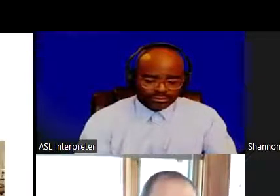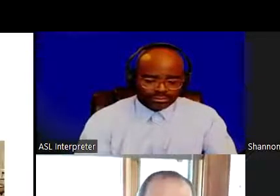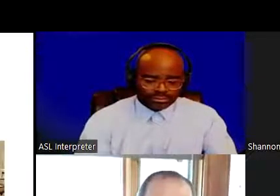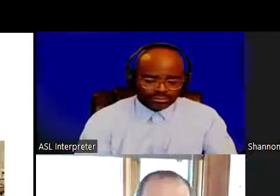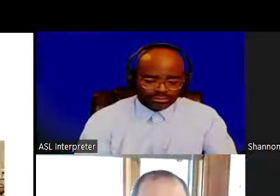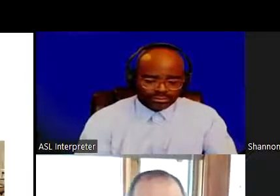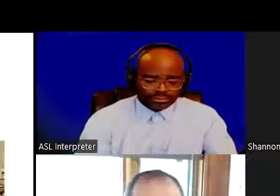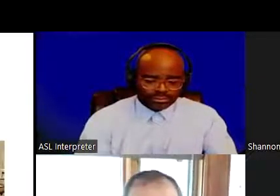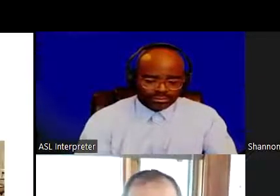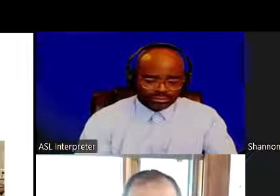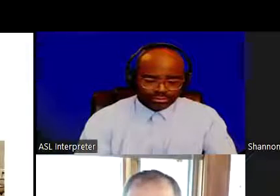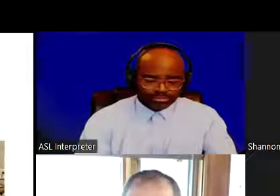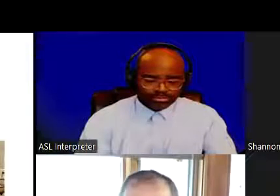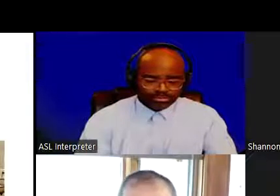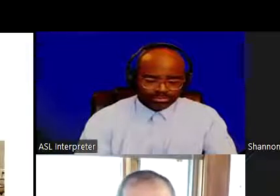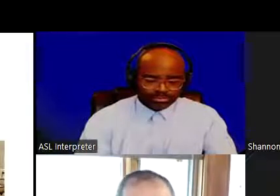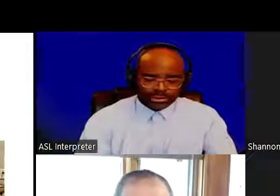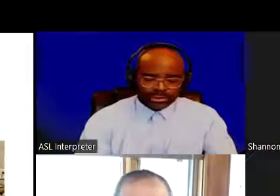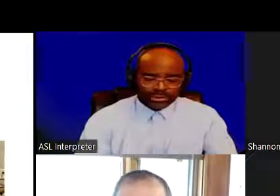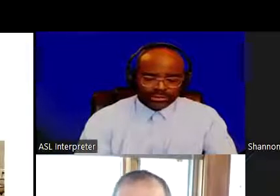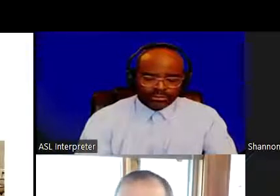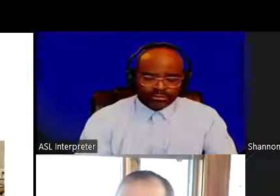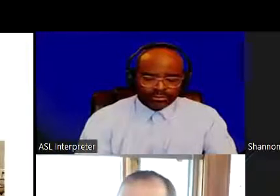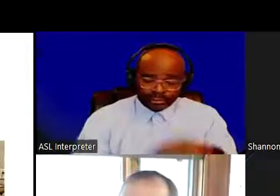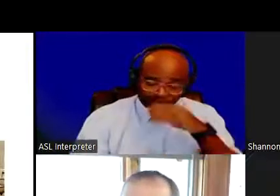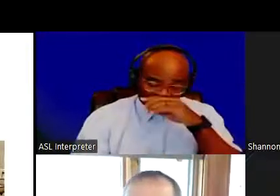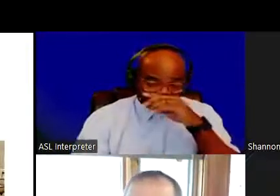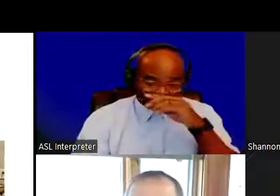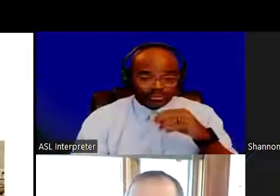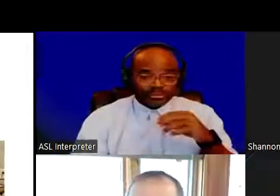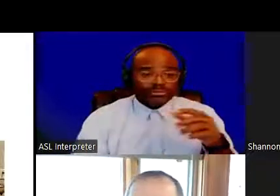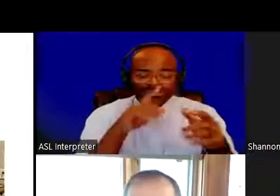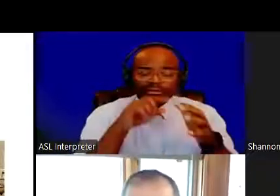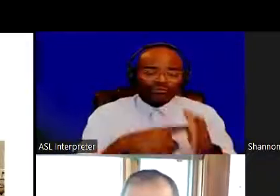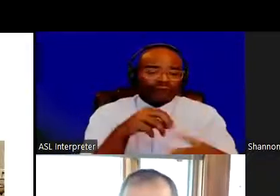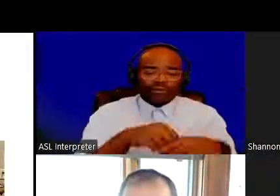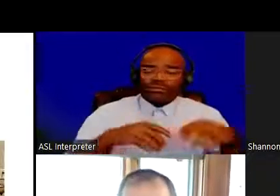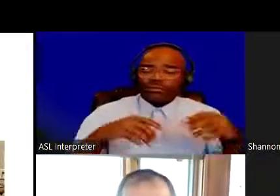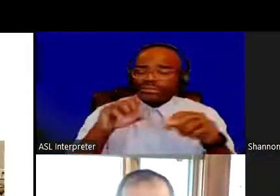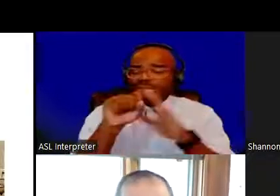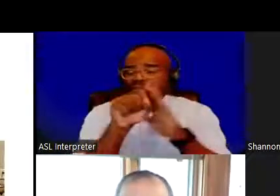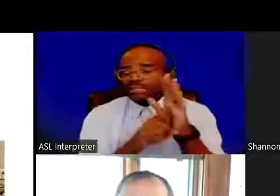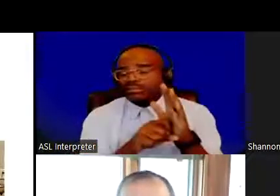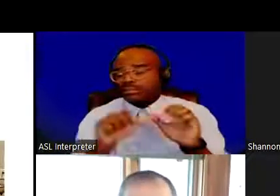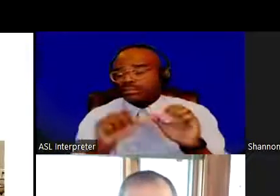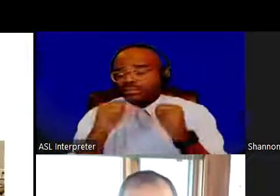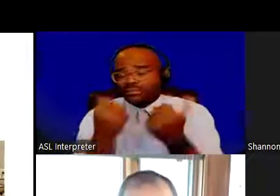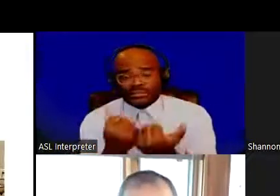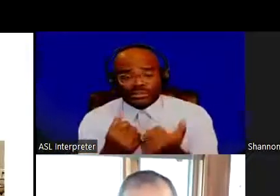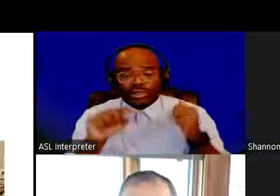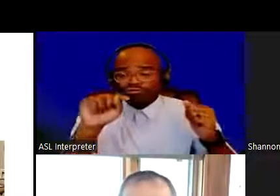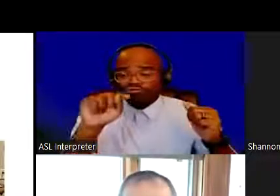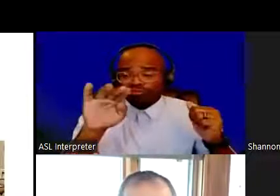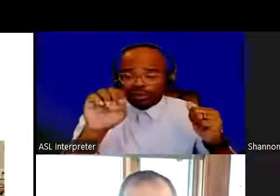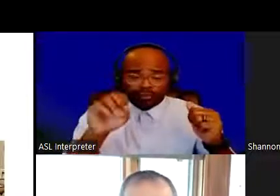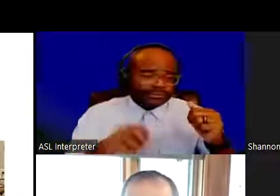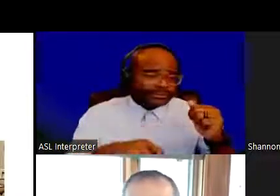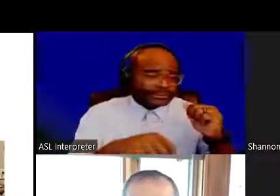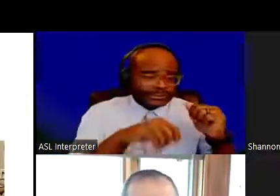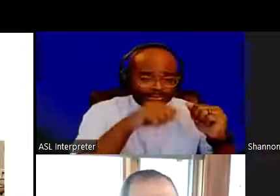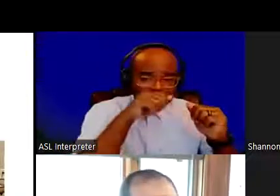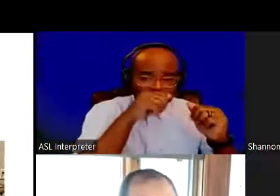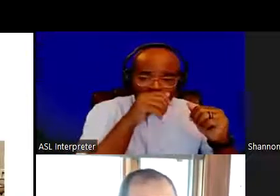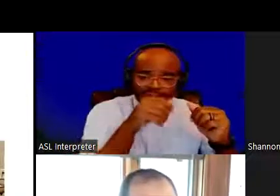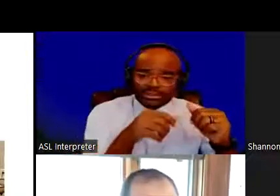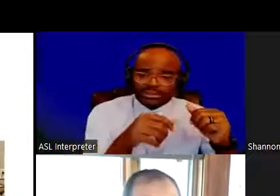represented federal agencies, state agencies, tribes, conservation groups, private interests, private landowners,